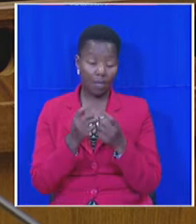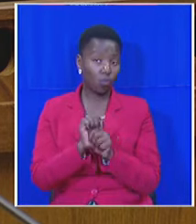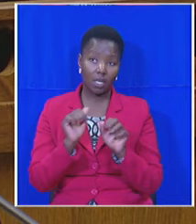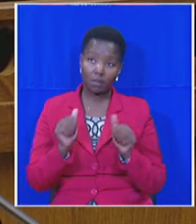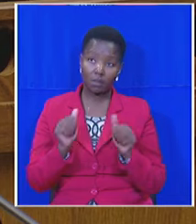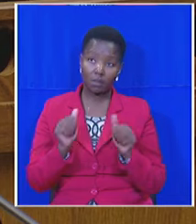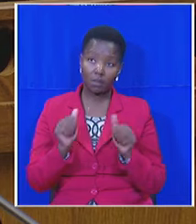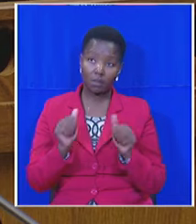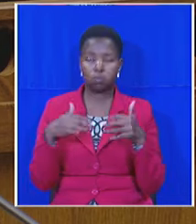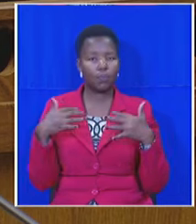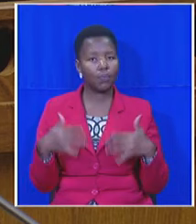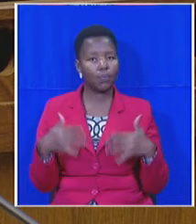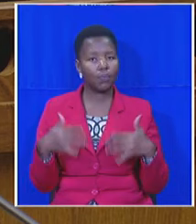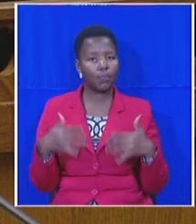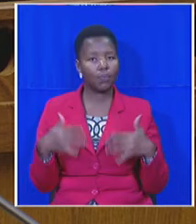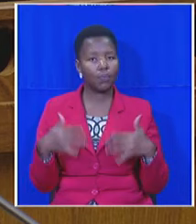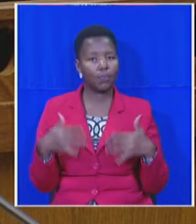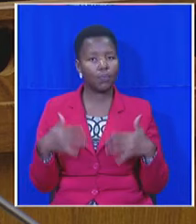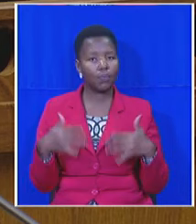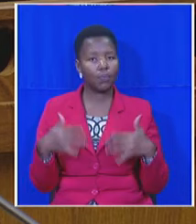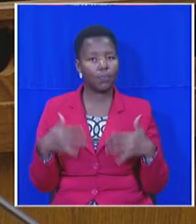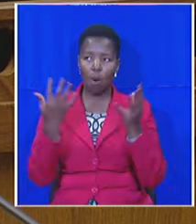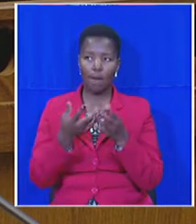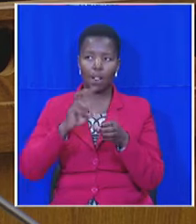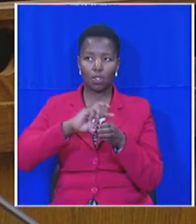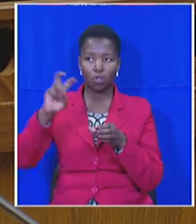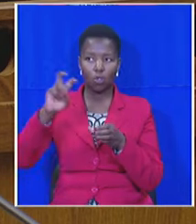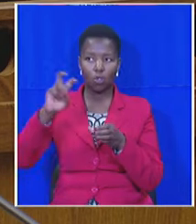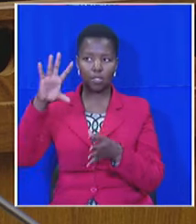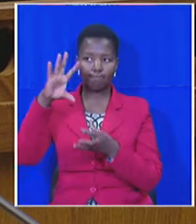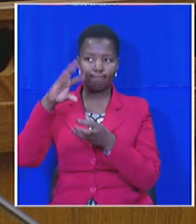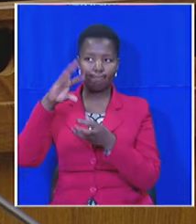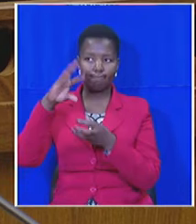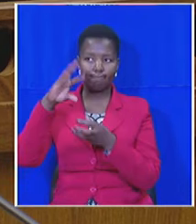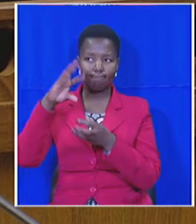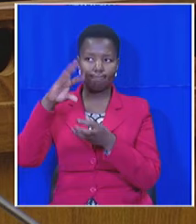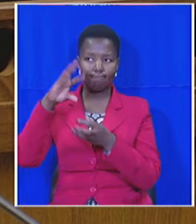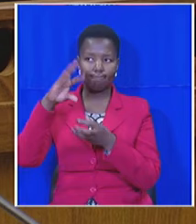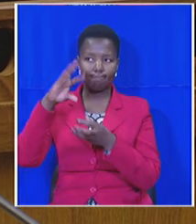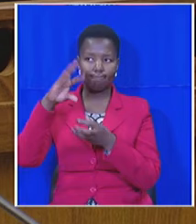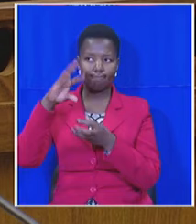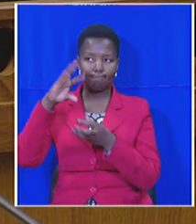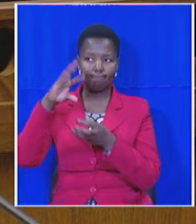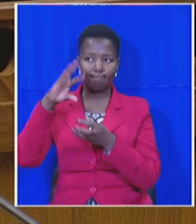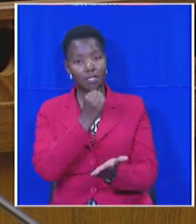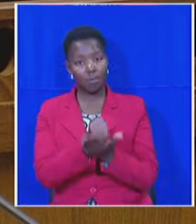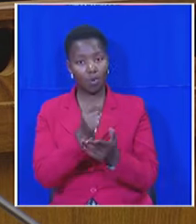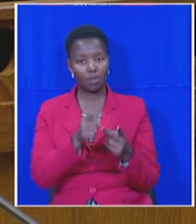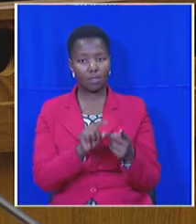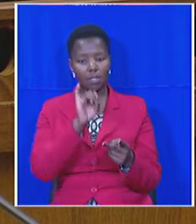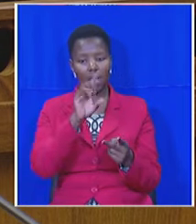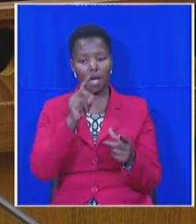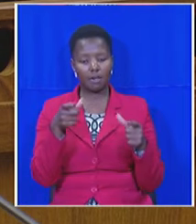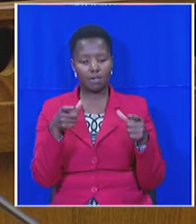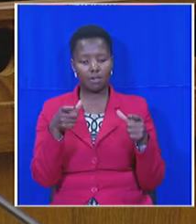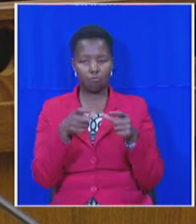contributing in the global tourism. Our passports, identity documents are on par in terms of security